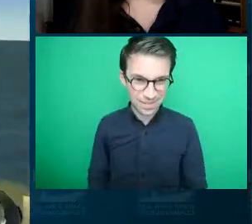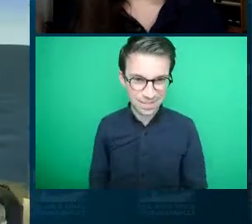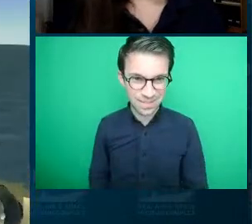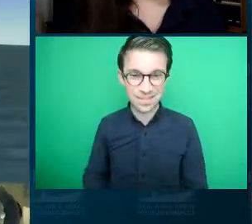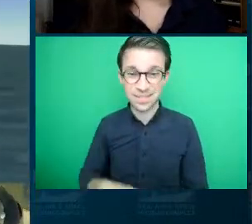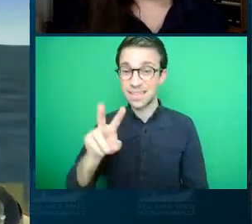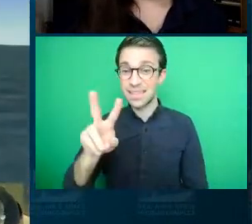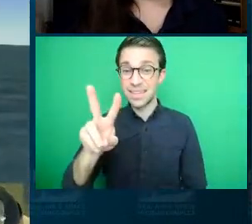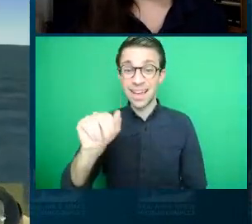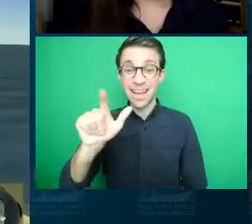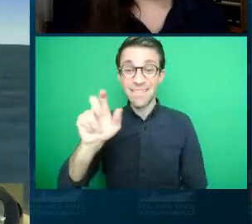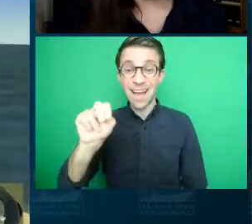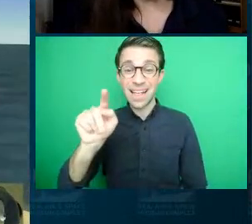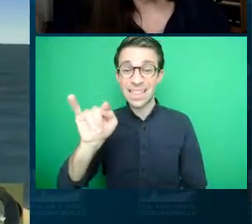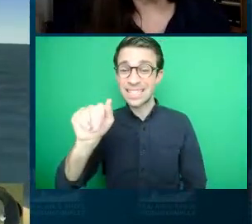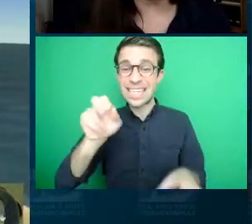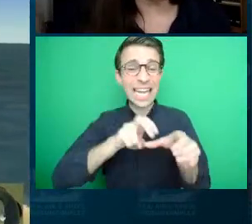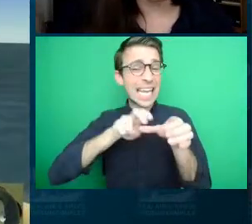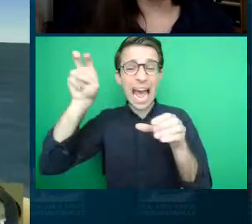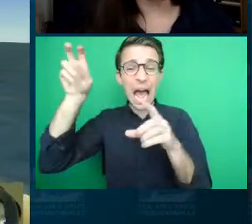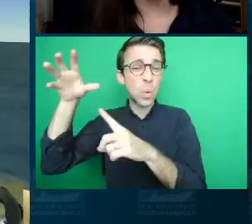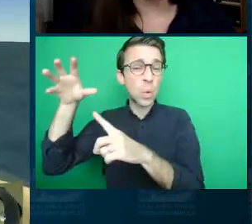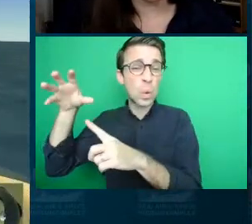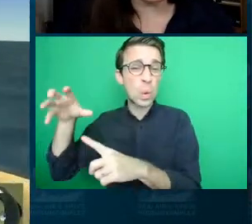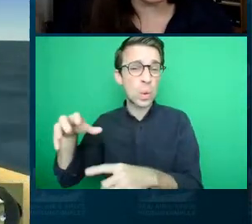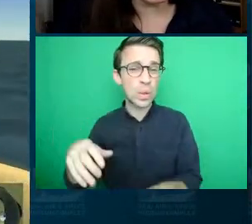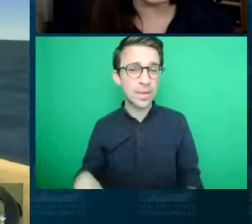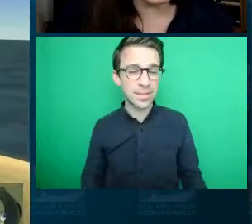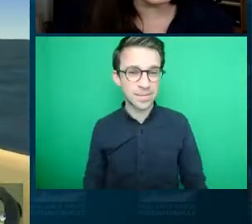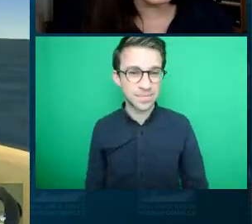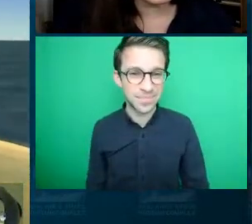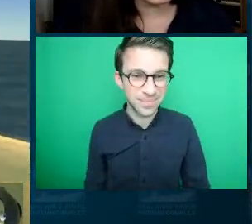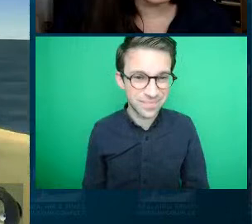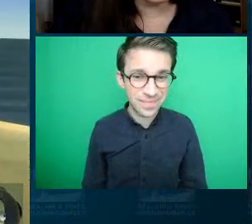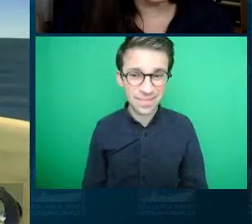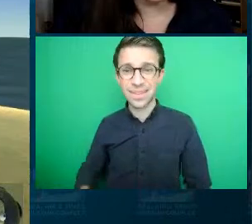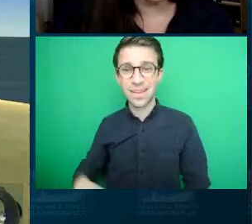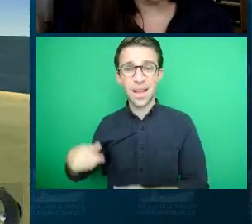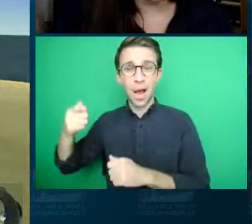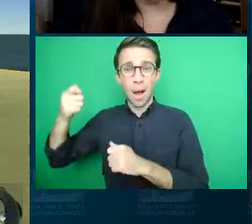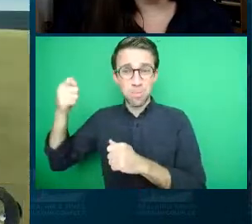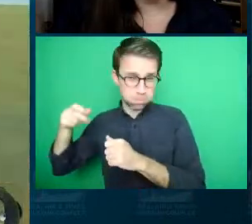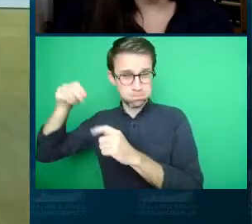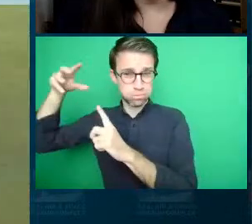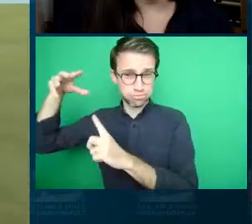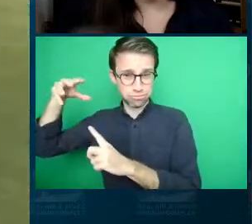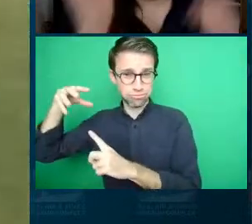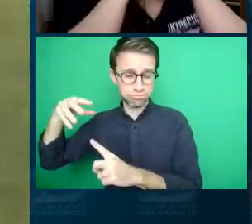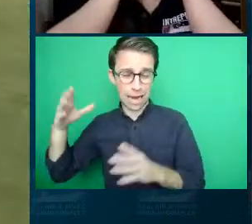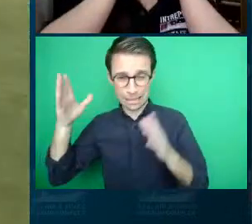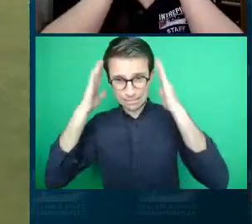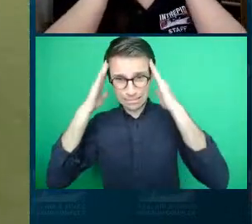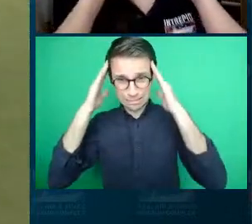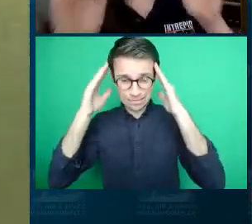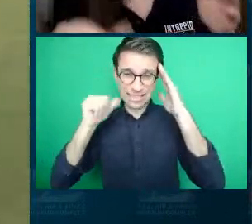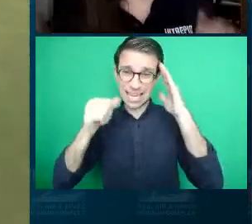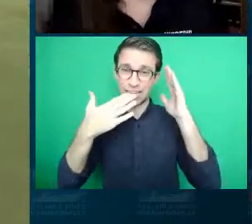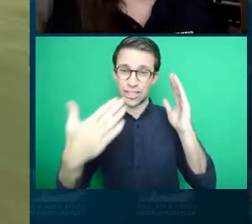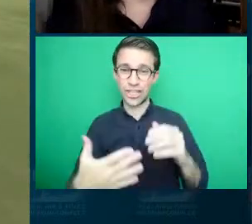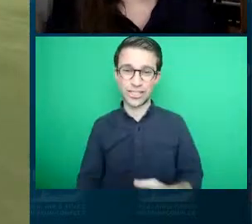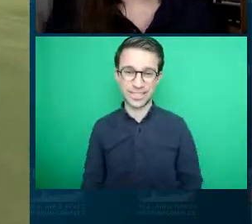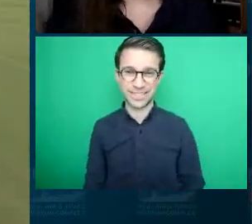Valentina, you need to get out of there, please. Uh-oh. Pop the parachute. This is not good. Uh-oh.